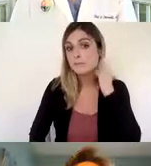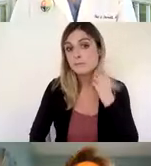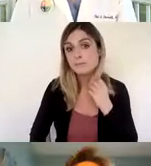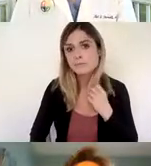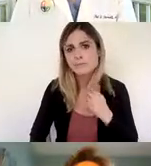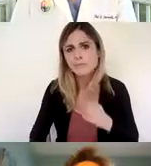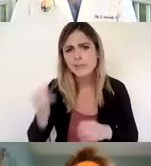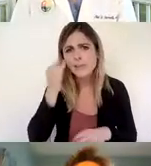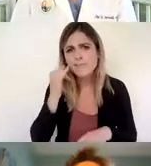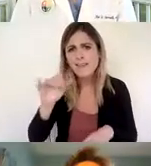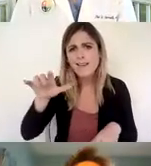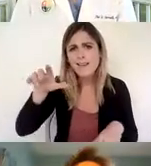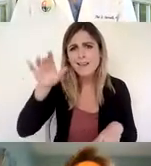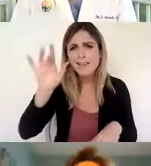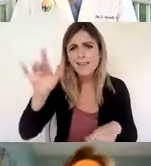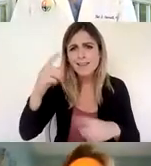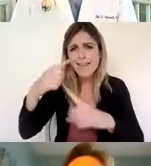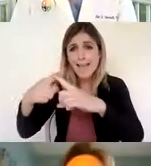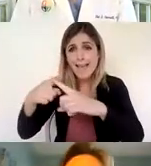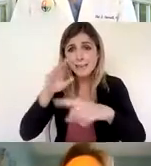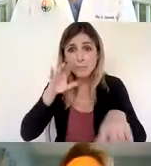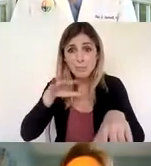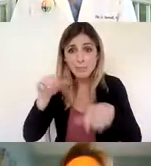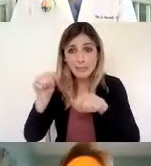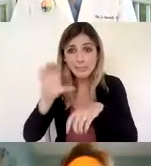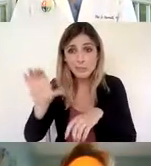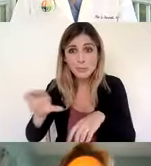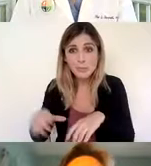If I exit out, am I leaving the Zoom? No.